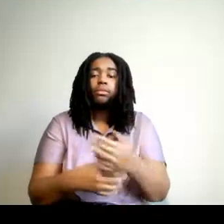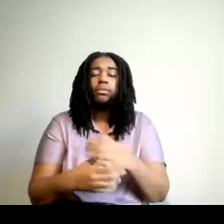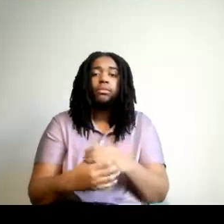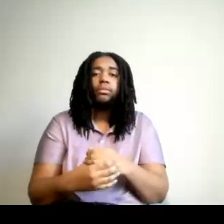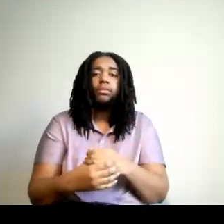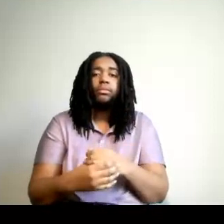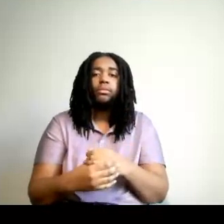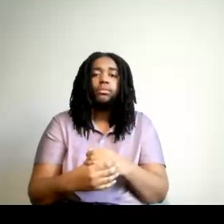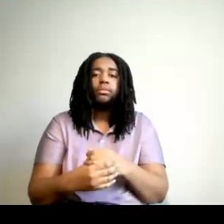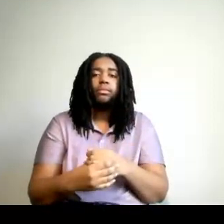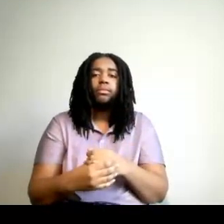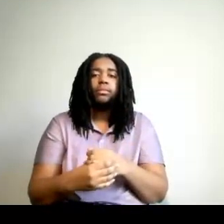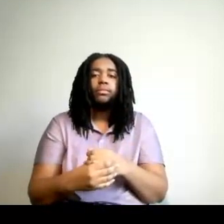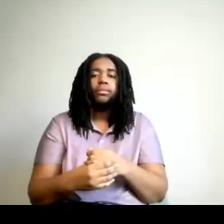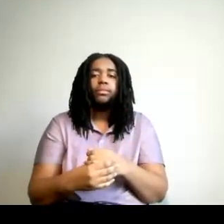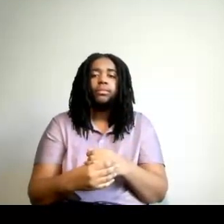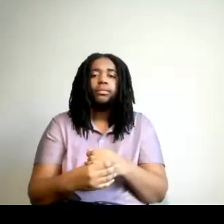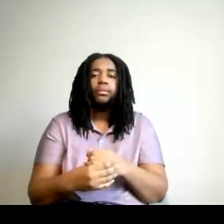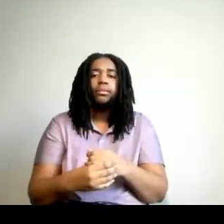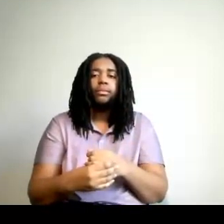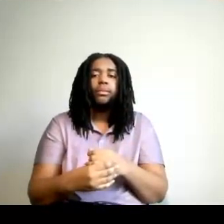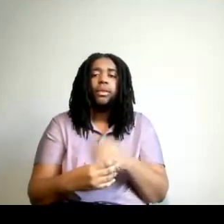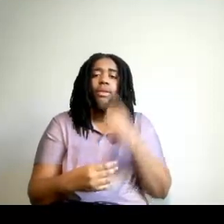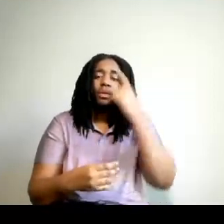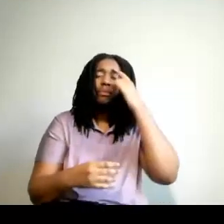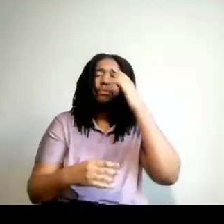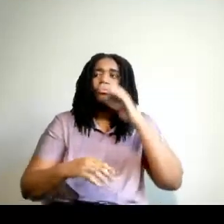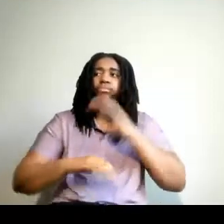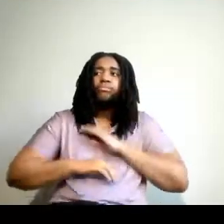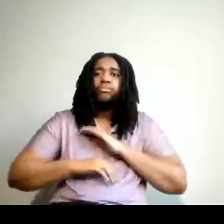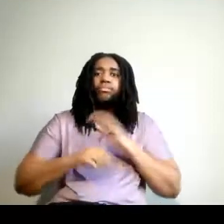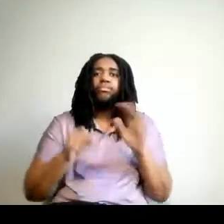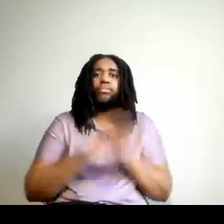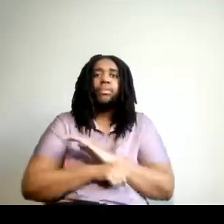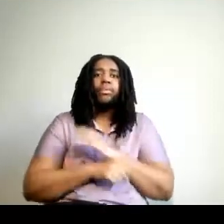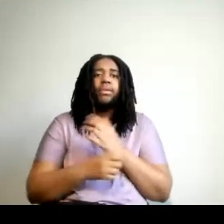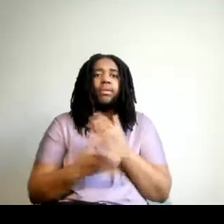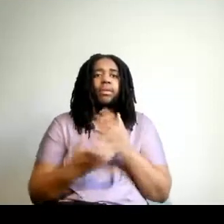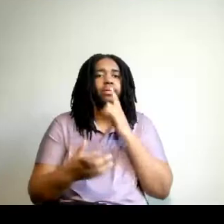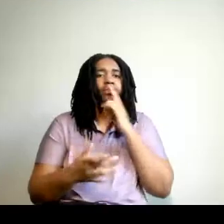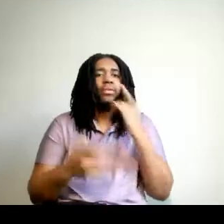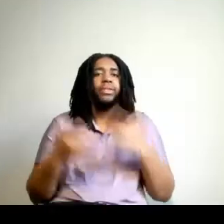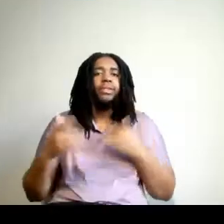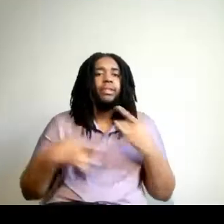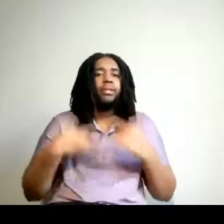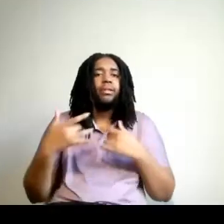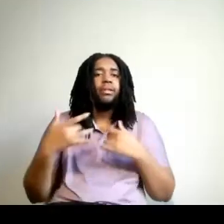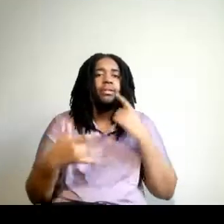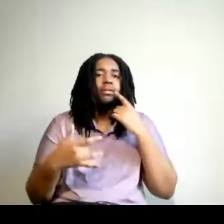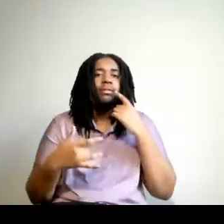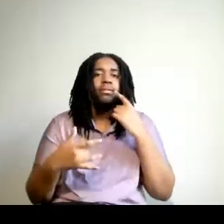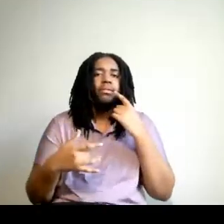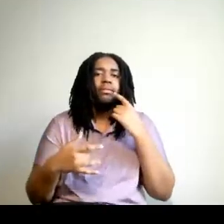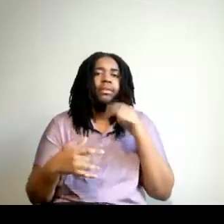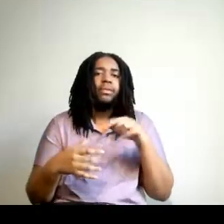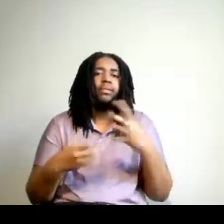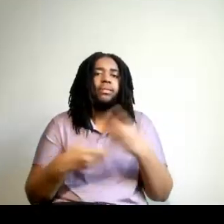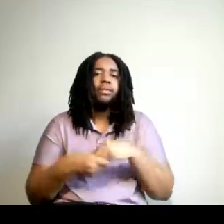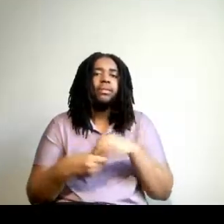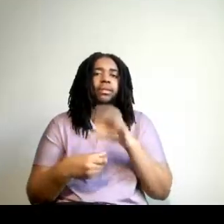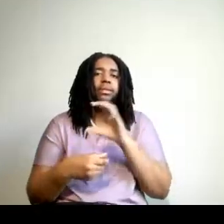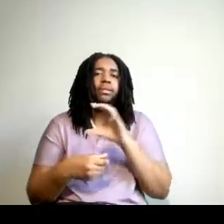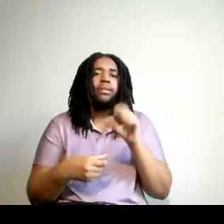Or are you good, Laura? I think you covered a lot of it. It's just really exciting to have this be a part of the CCSN